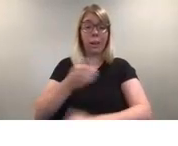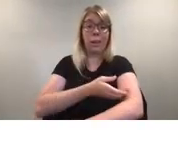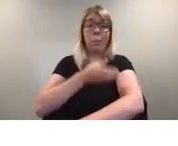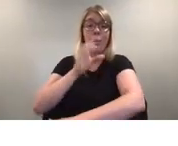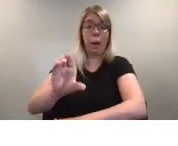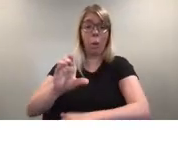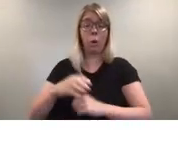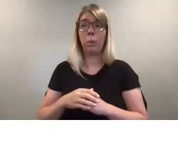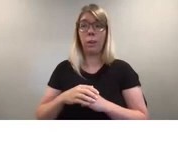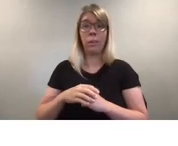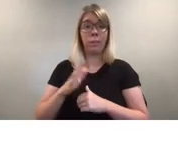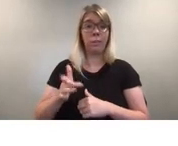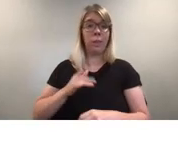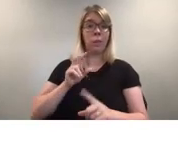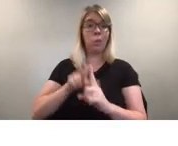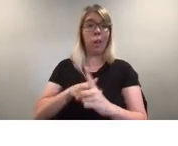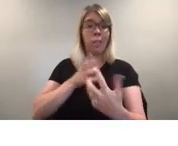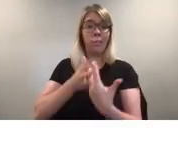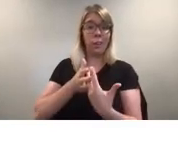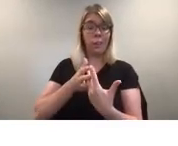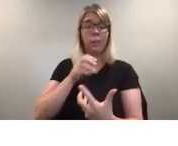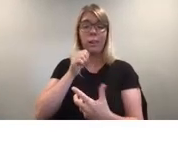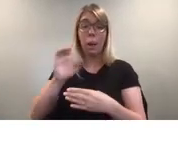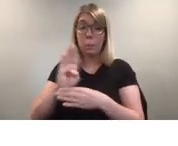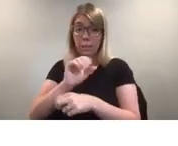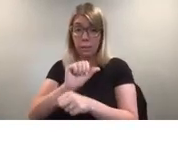relevance, not busy work,